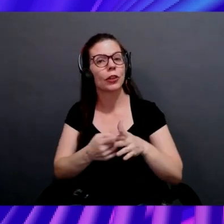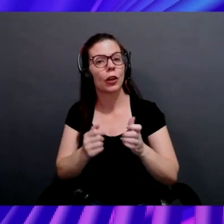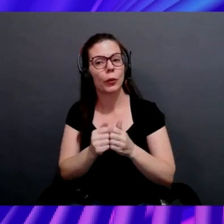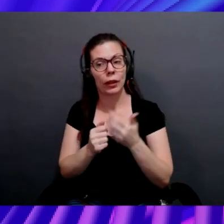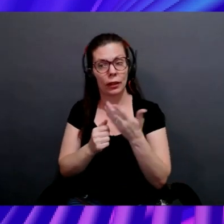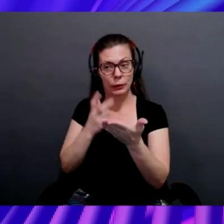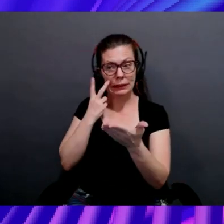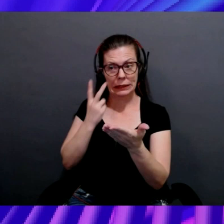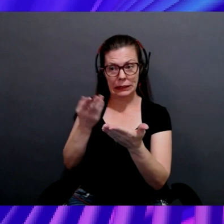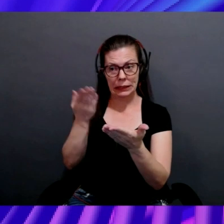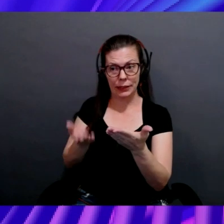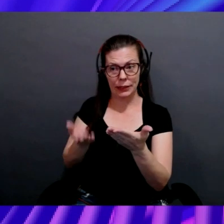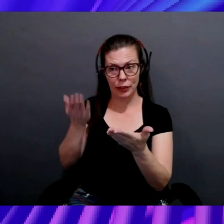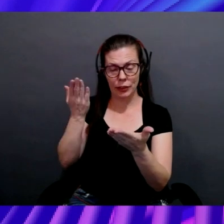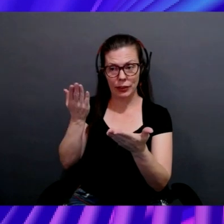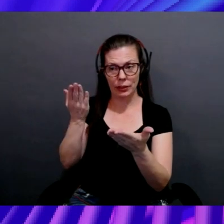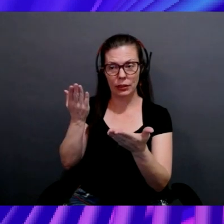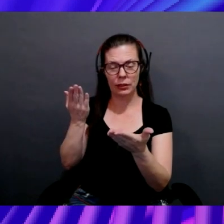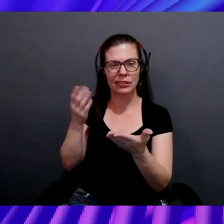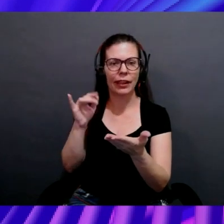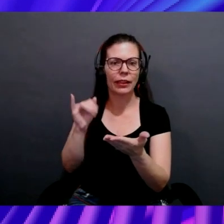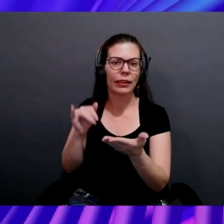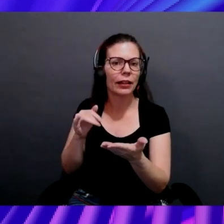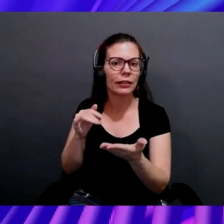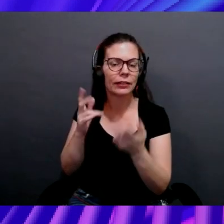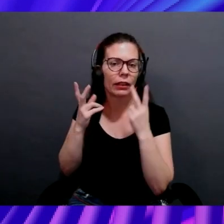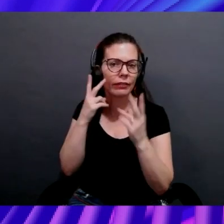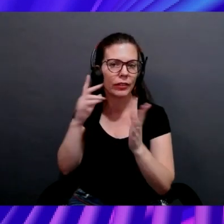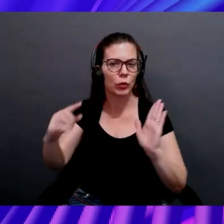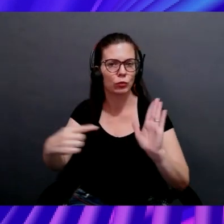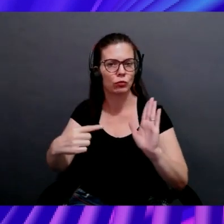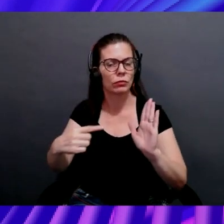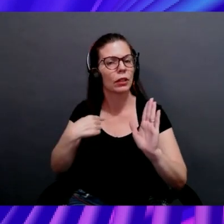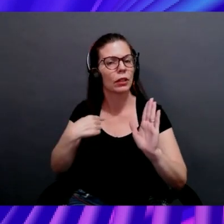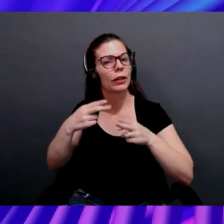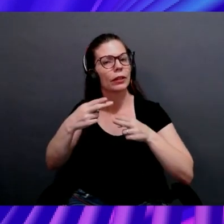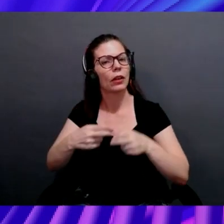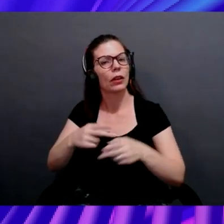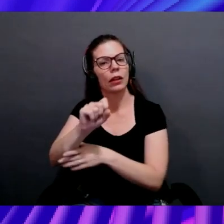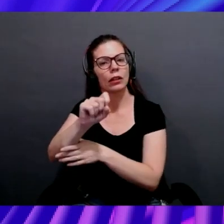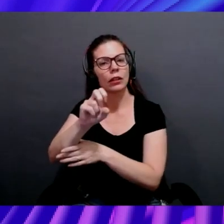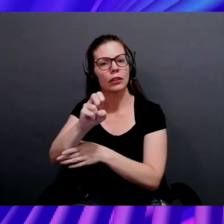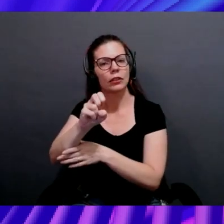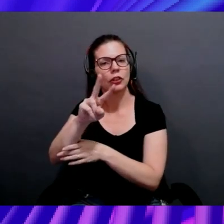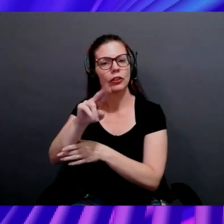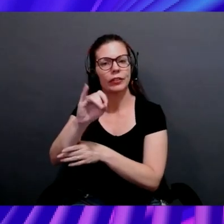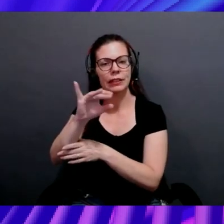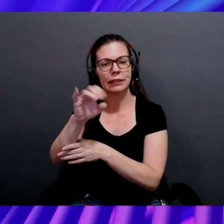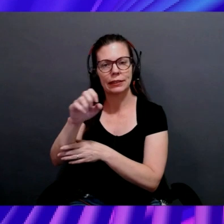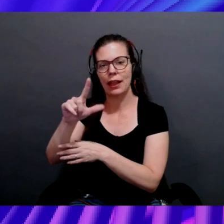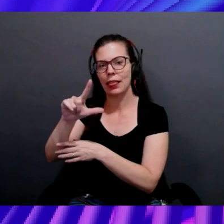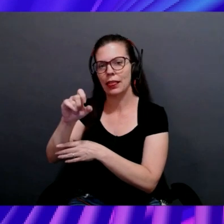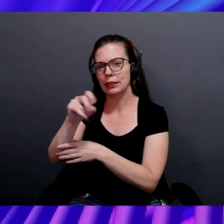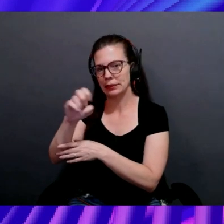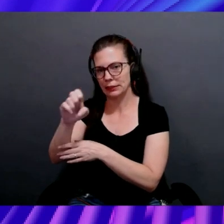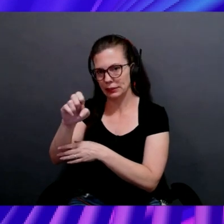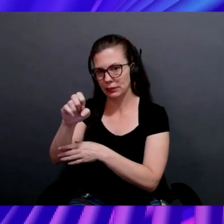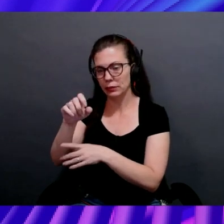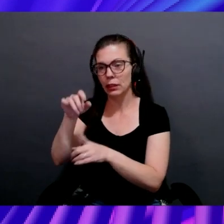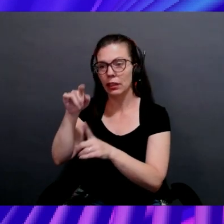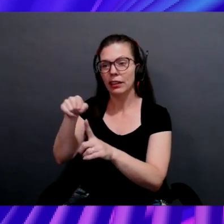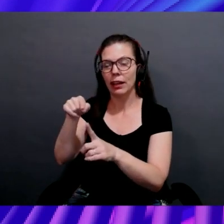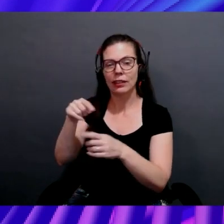here, this is a view of what we call service lens. And the data that you see here is all drawn from